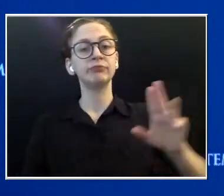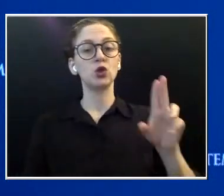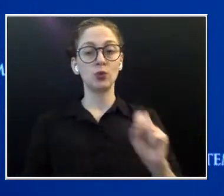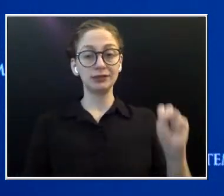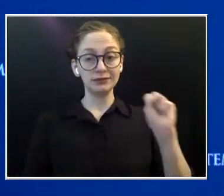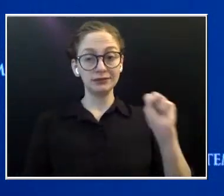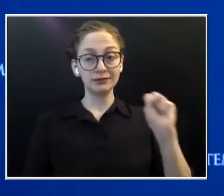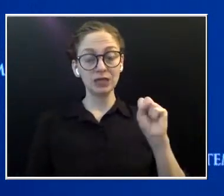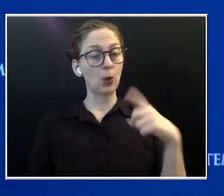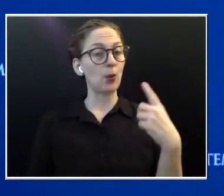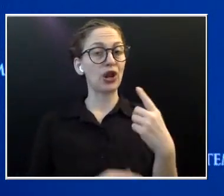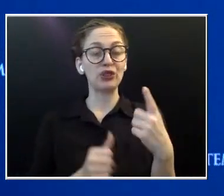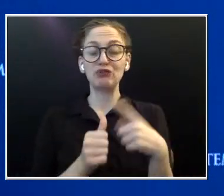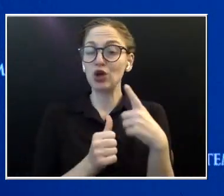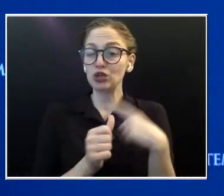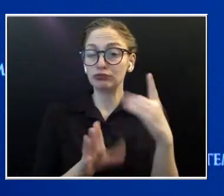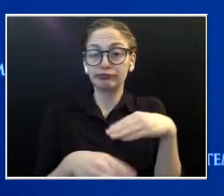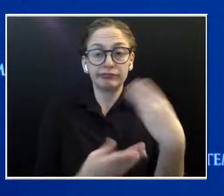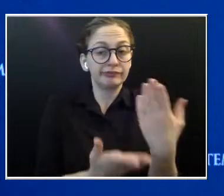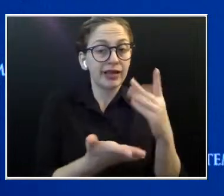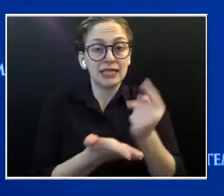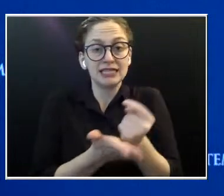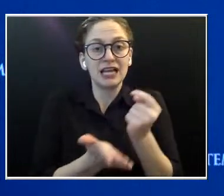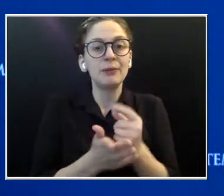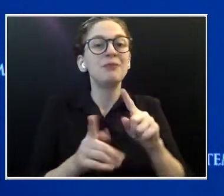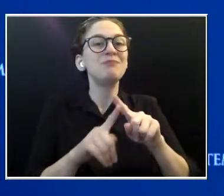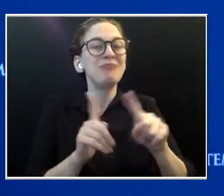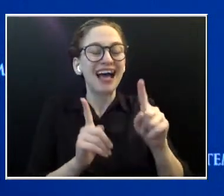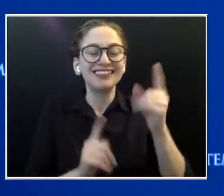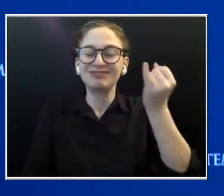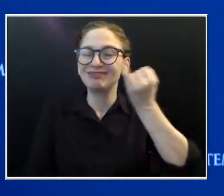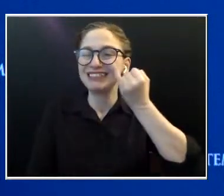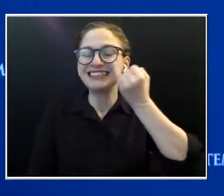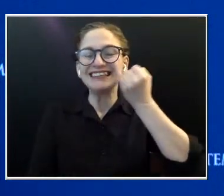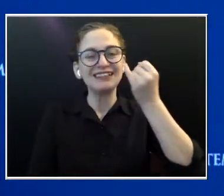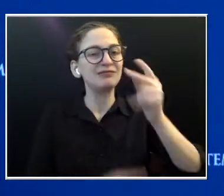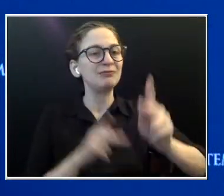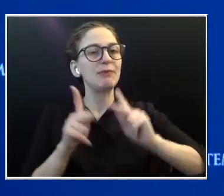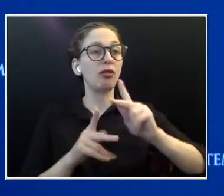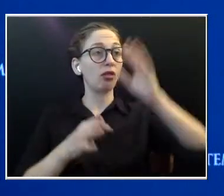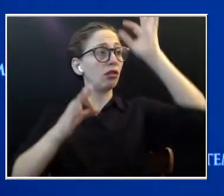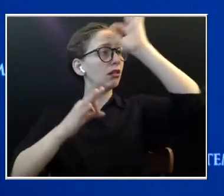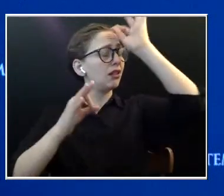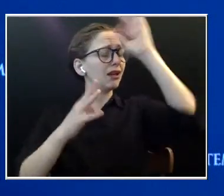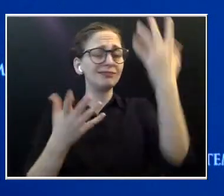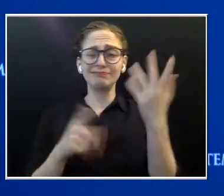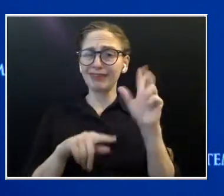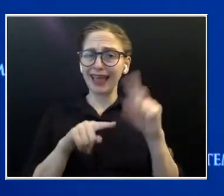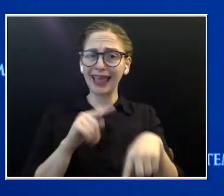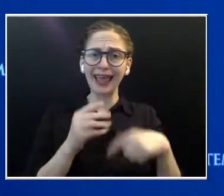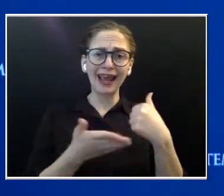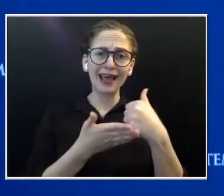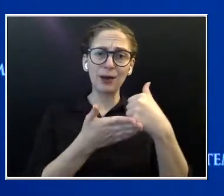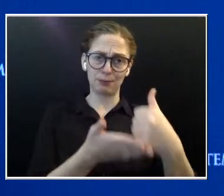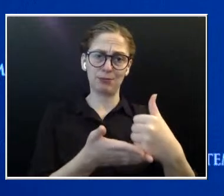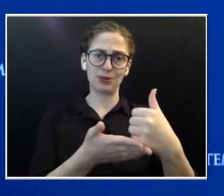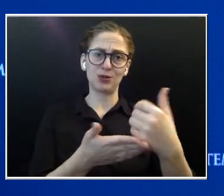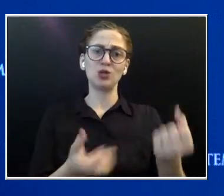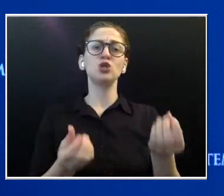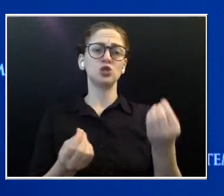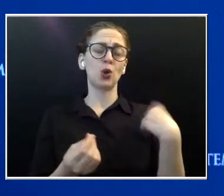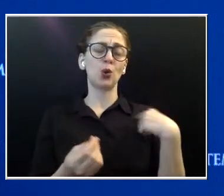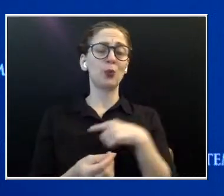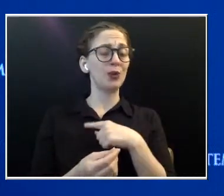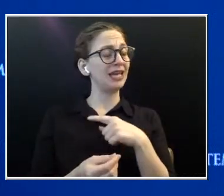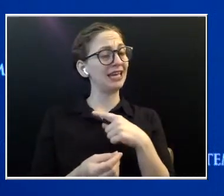about it, then it doesn't do them any good. So we intend to meet with leaders of the African American and Hispanic communities in